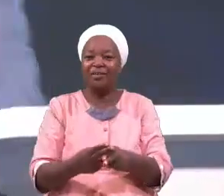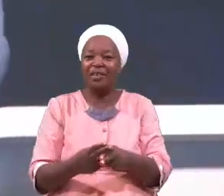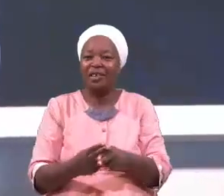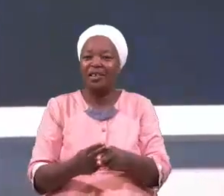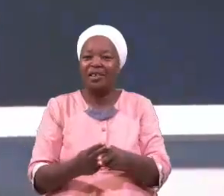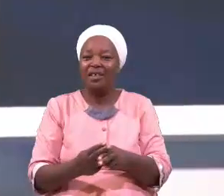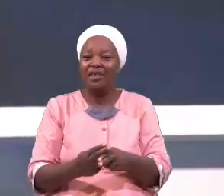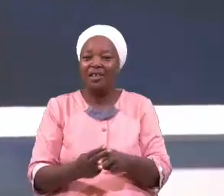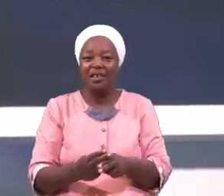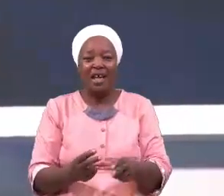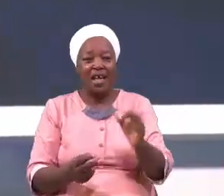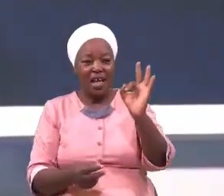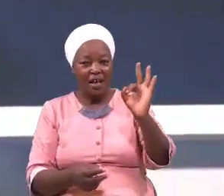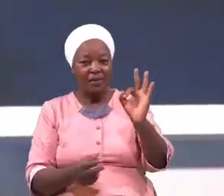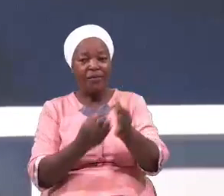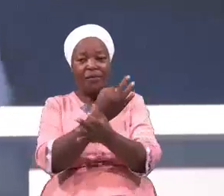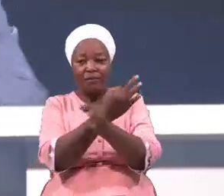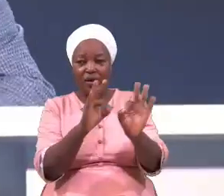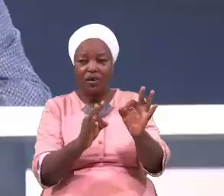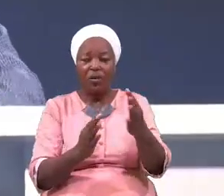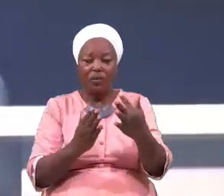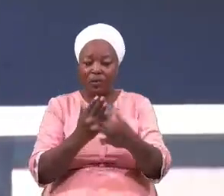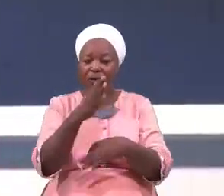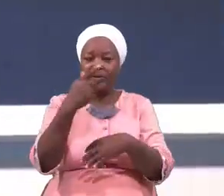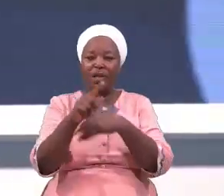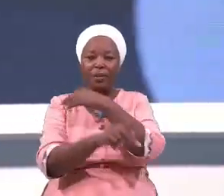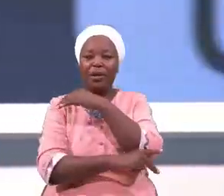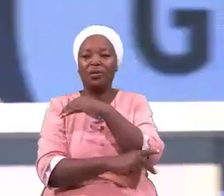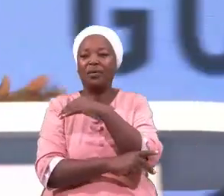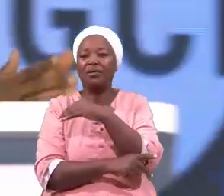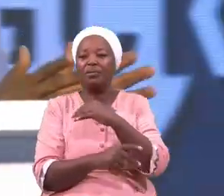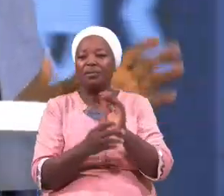come. Freedom through the Passover.